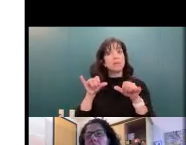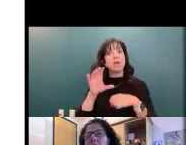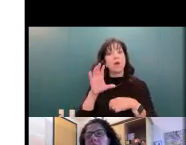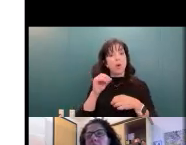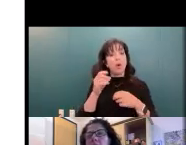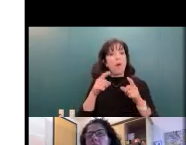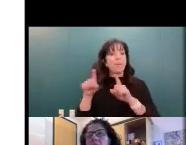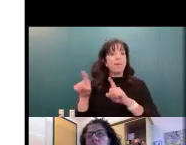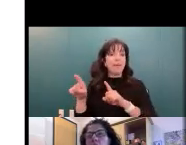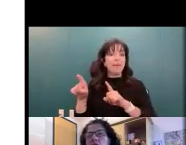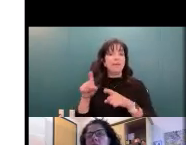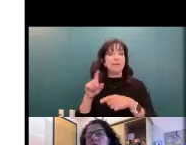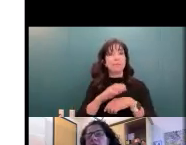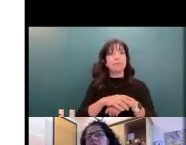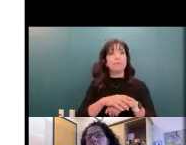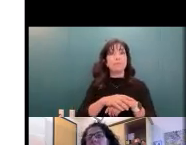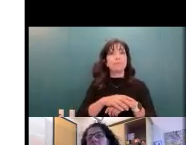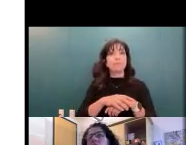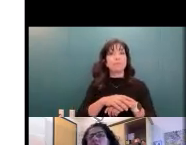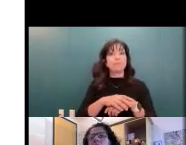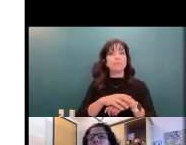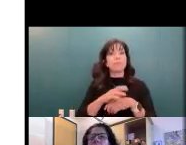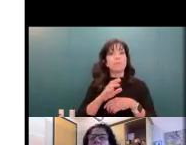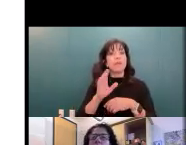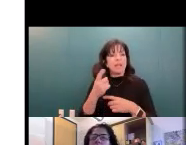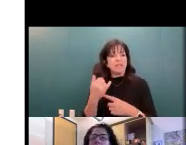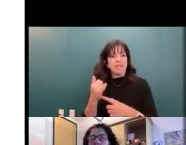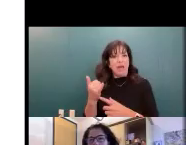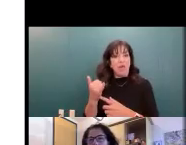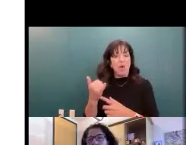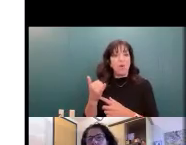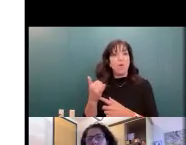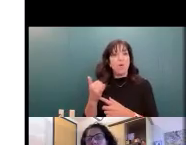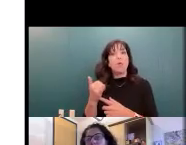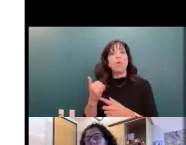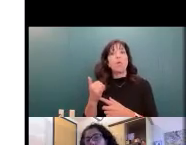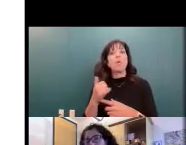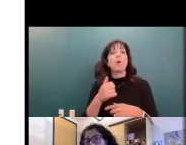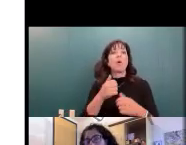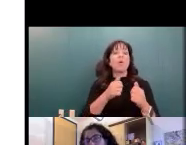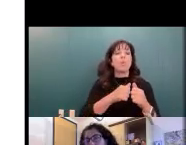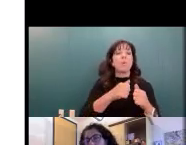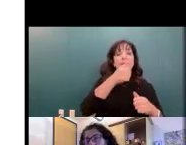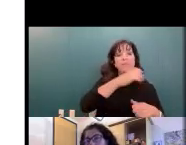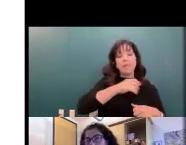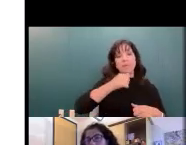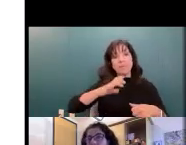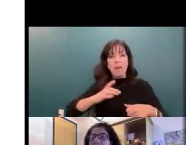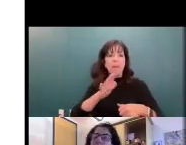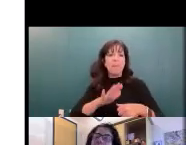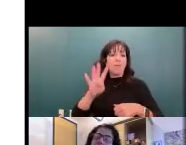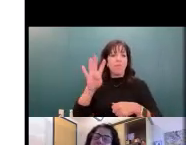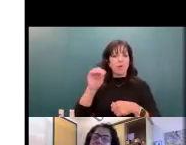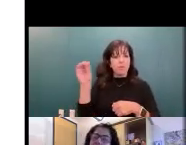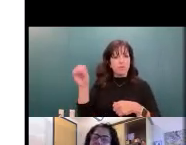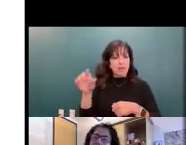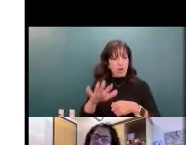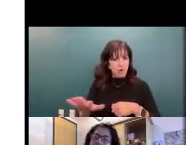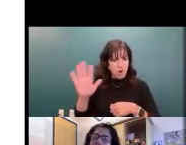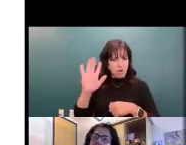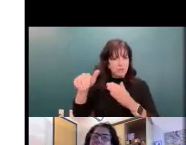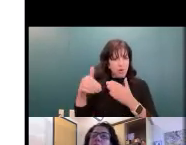co-occurring ID, which is represented in yellow, between females and males, about 40% across the network, and then